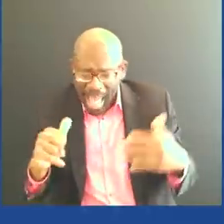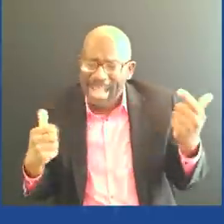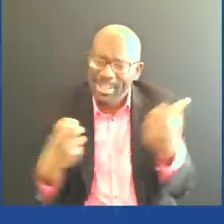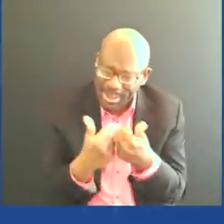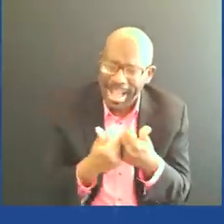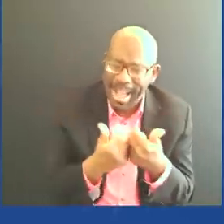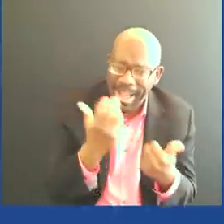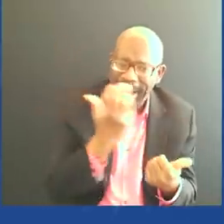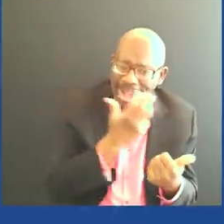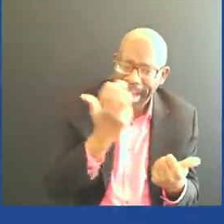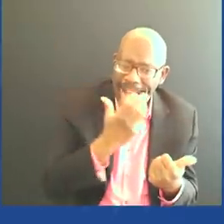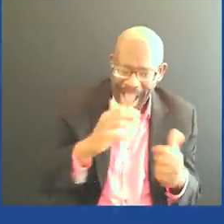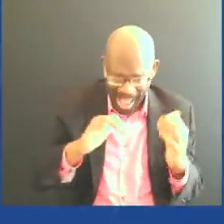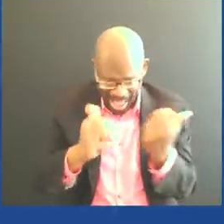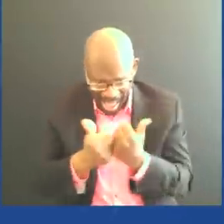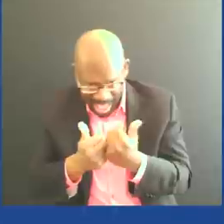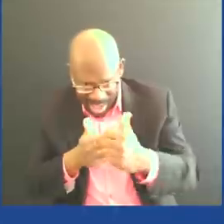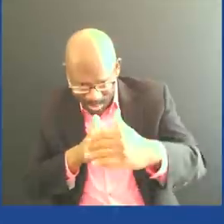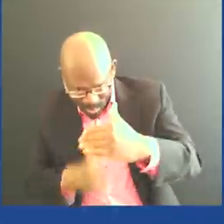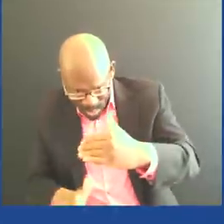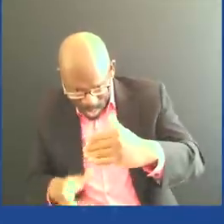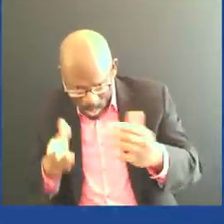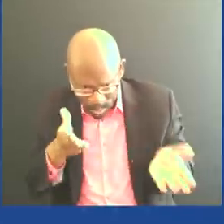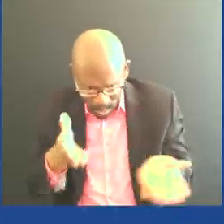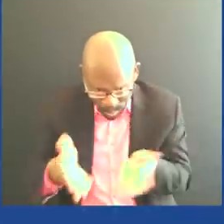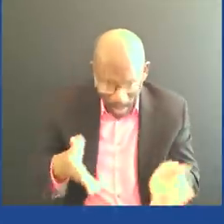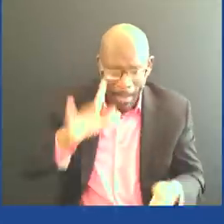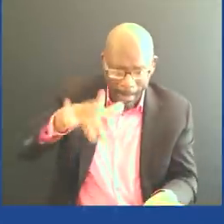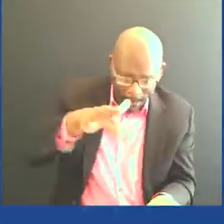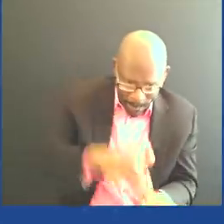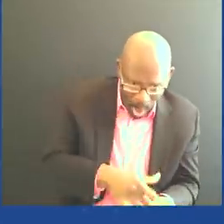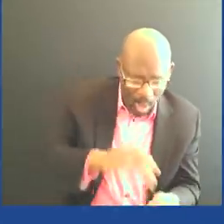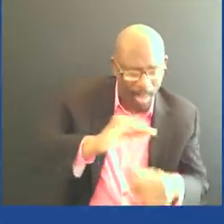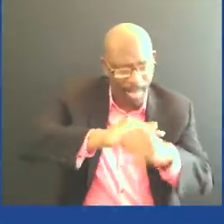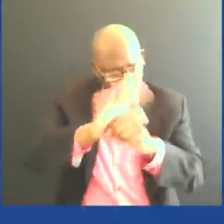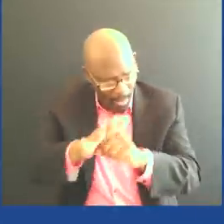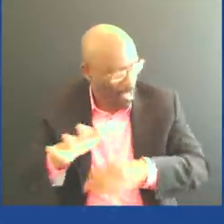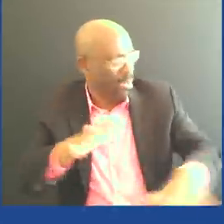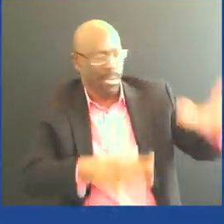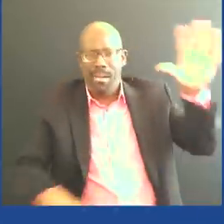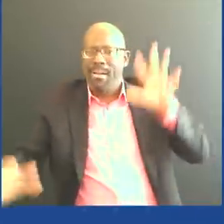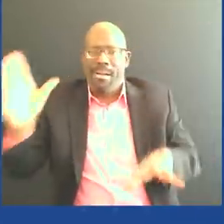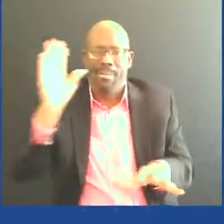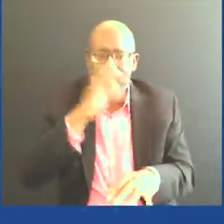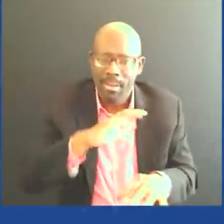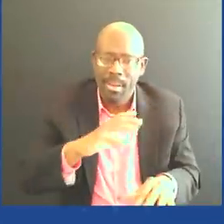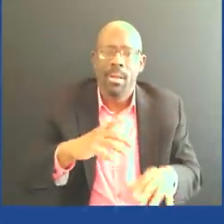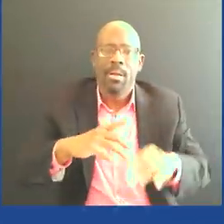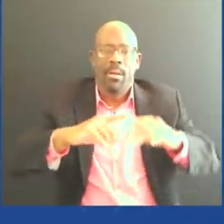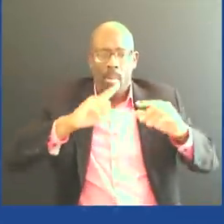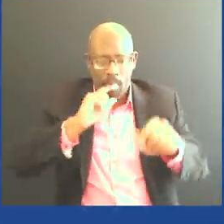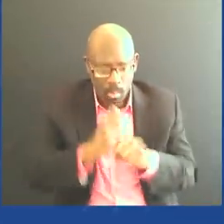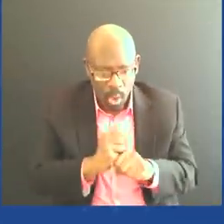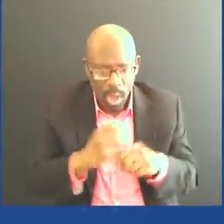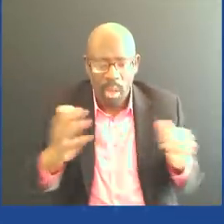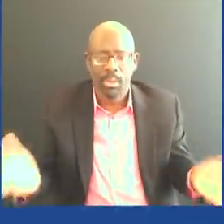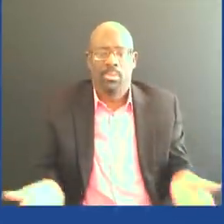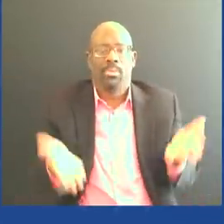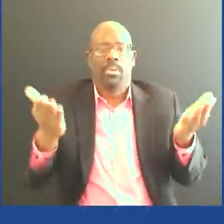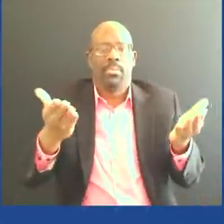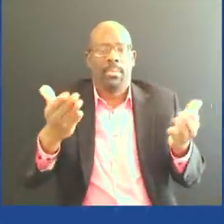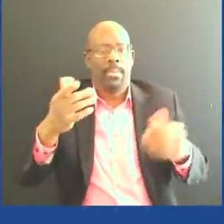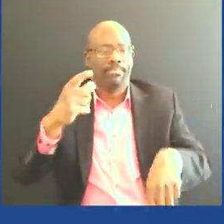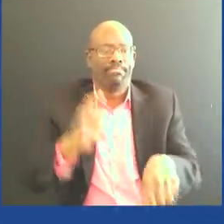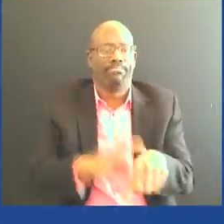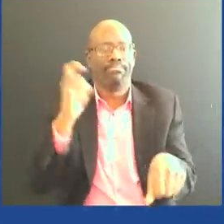middle of a global pandemic, but you rose to the occasion, as you always do.